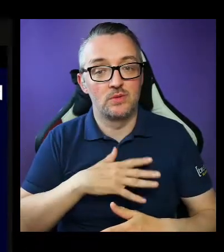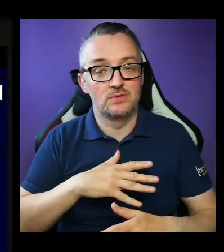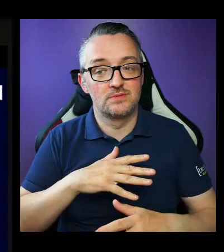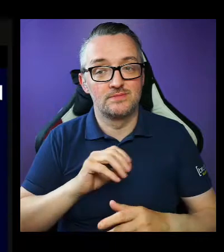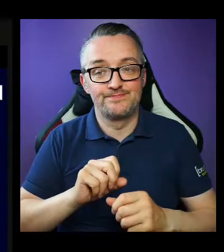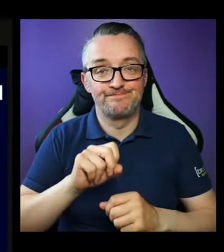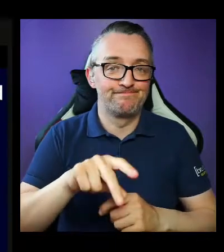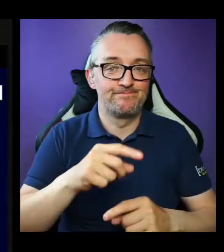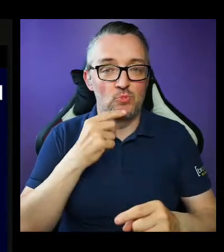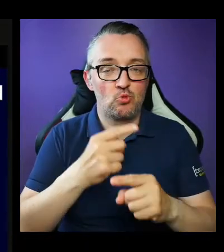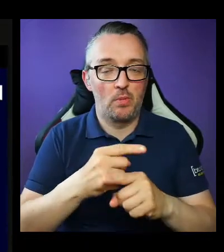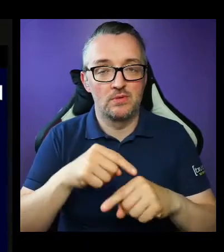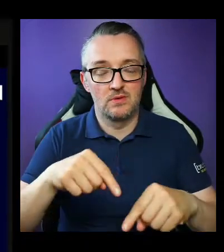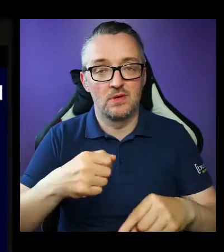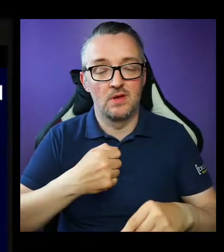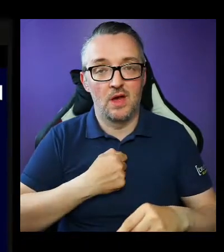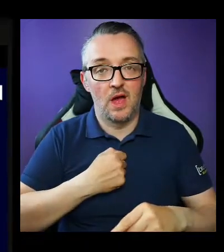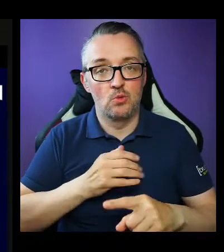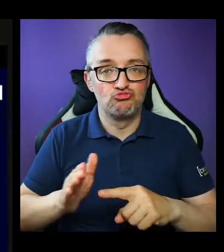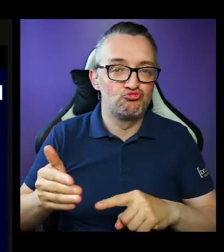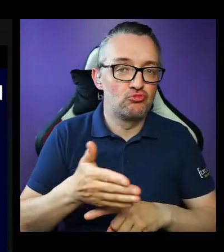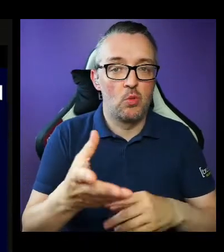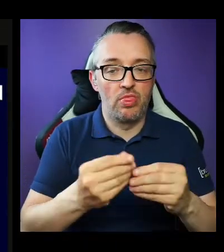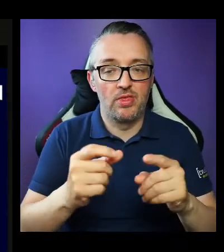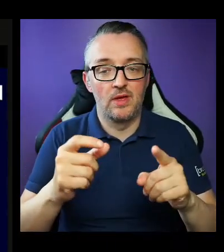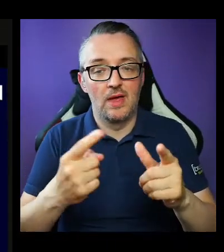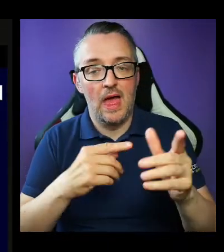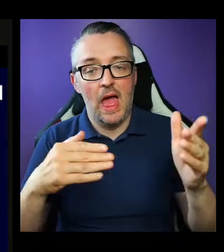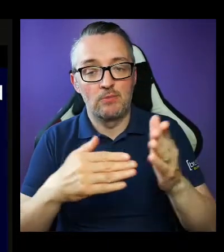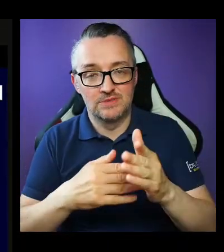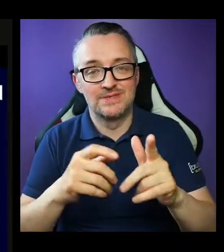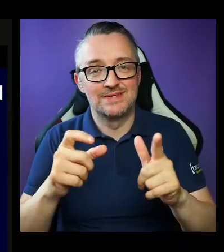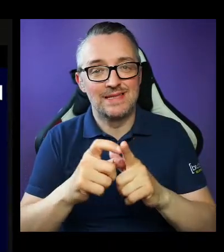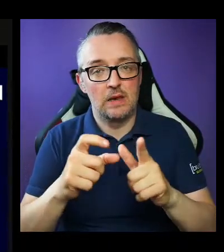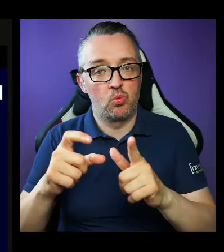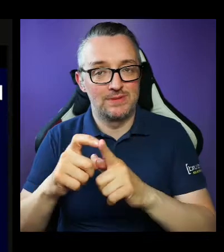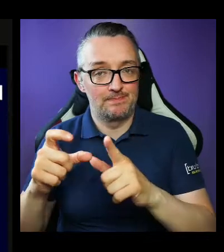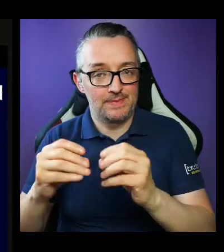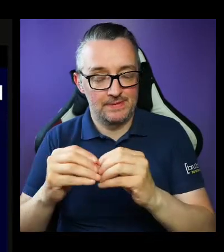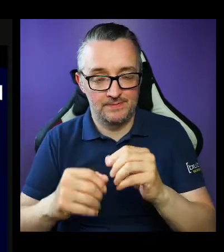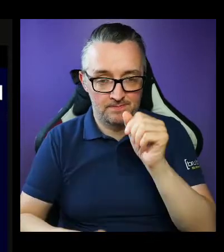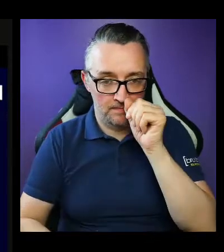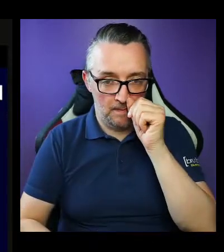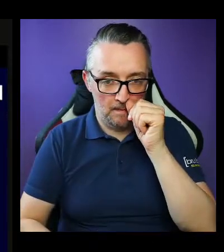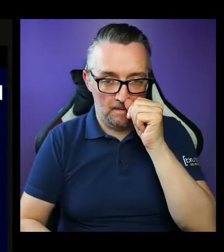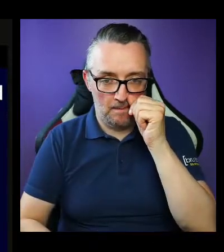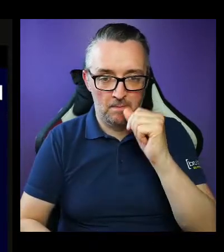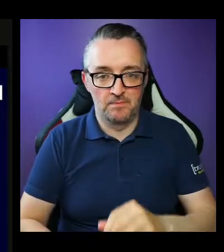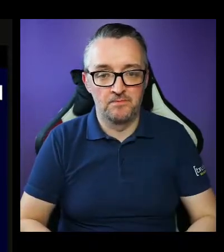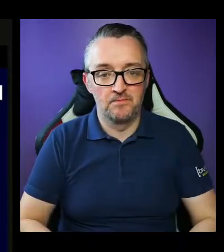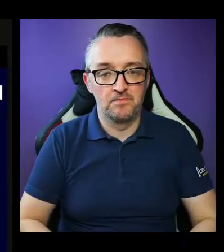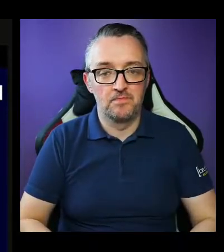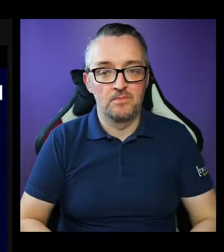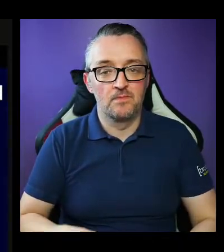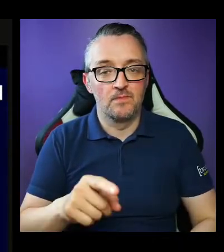the topic of our journey with Amazon DynamoDB. And I can't talk about